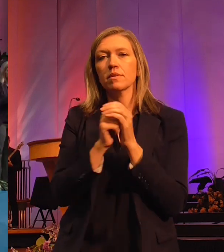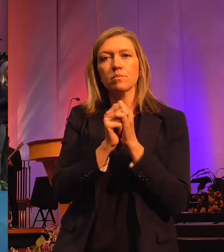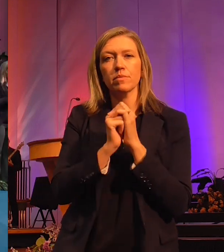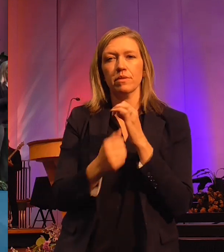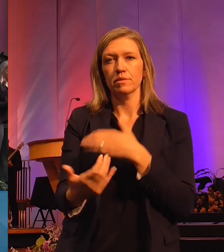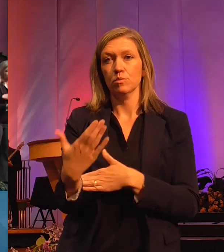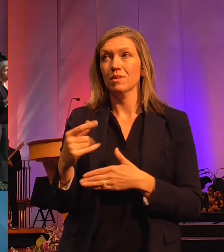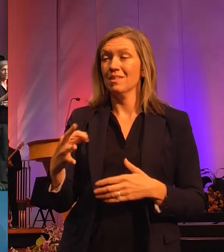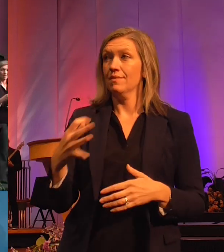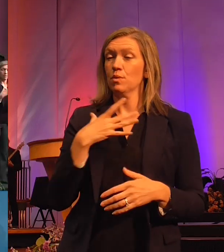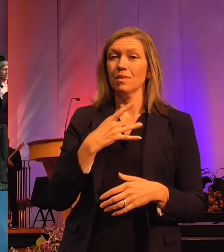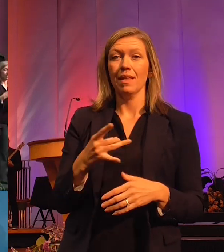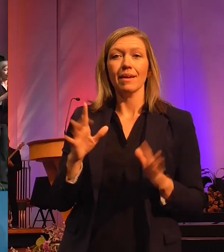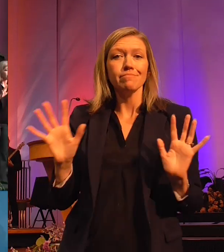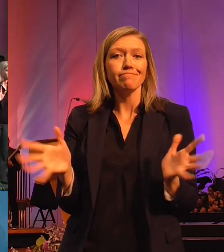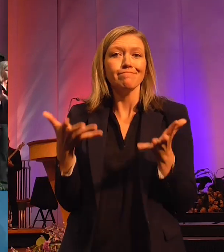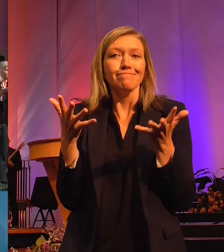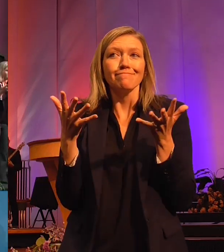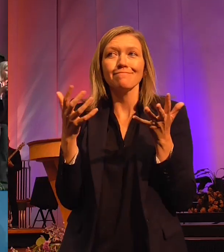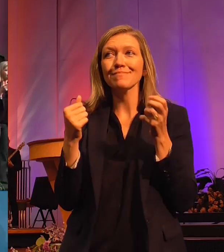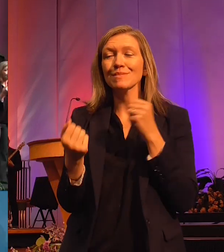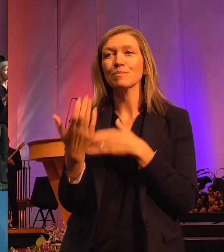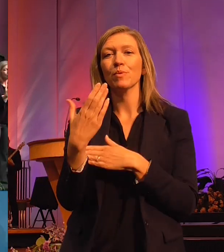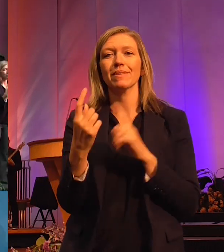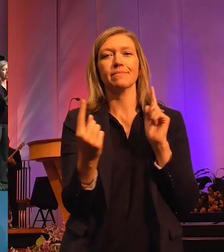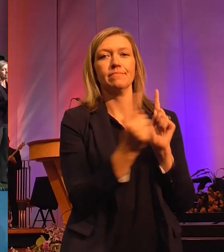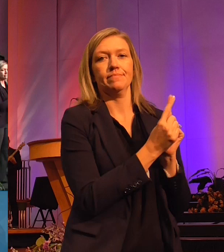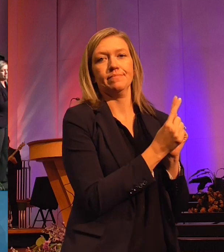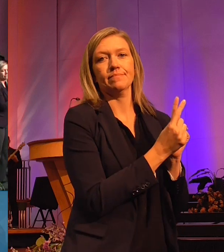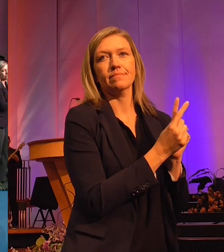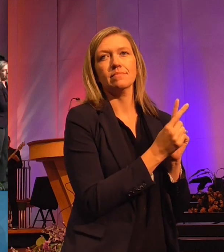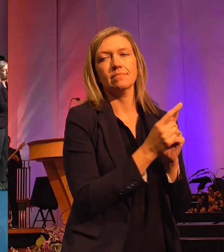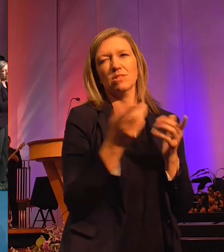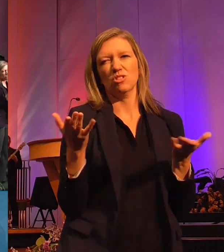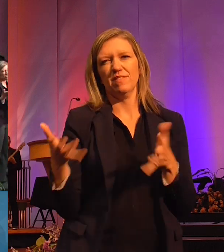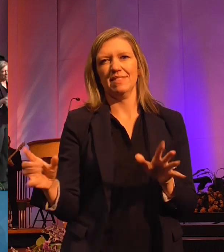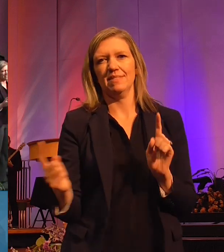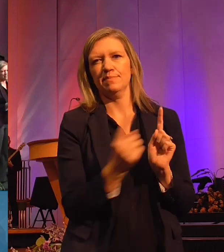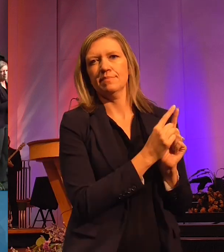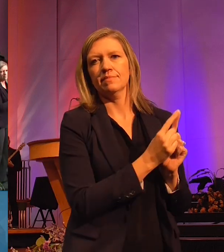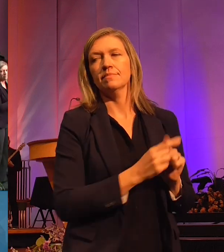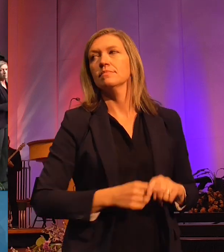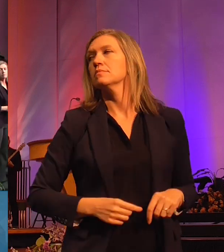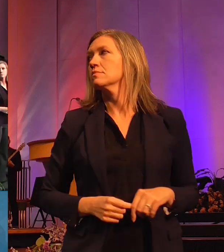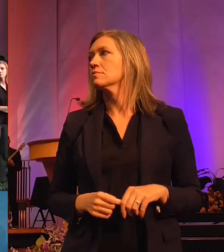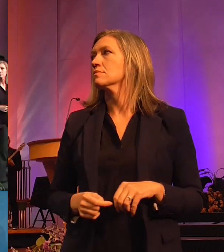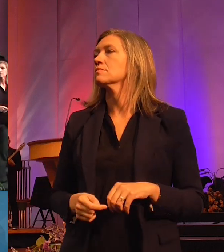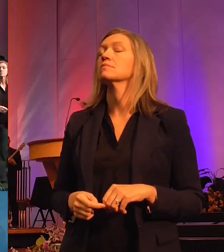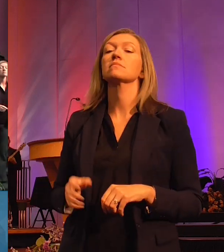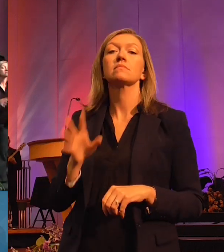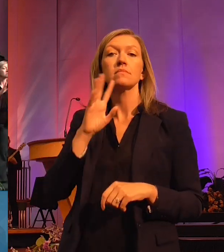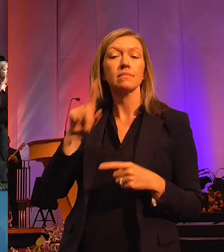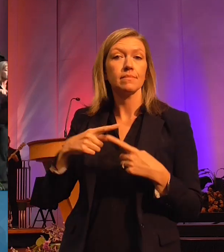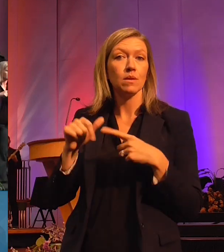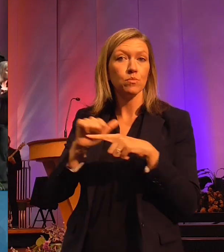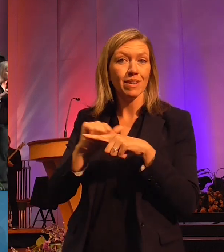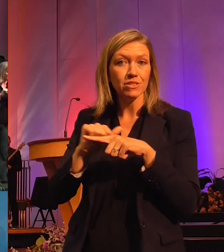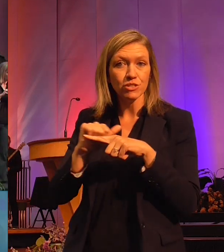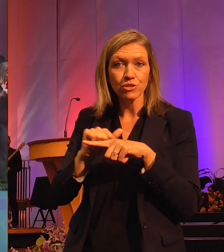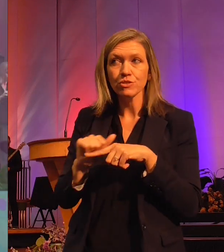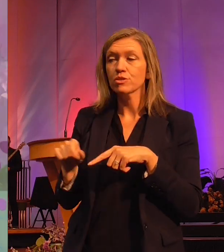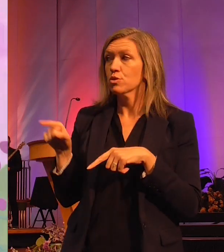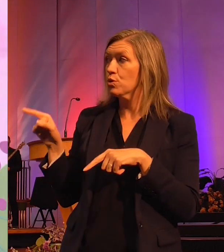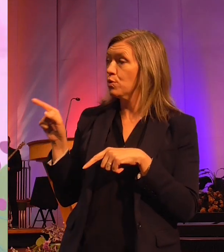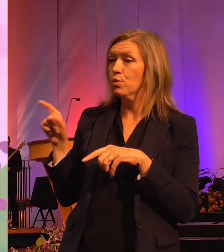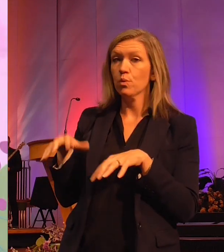like to receive an uplift this morning, stop by and see one of them after the service. And speaking of practitionership, you